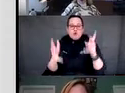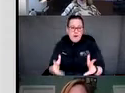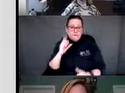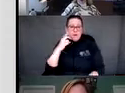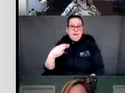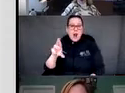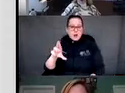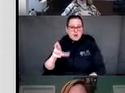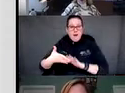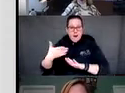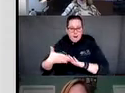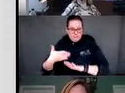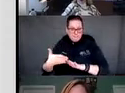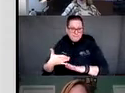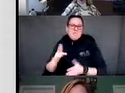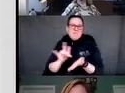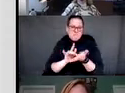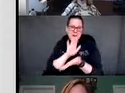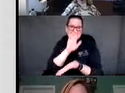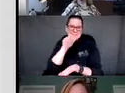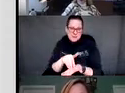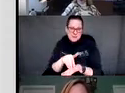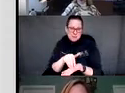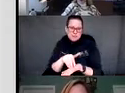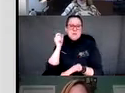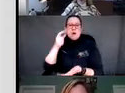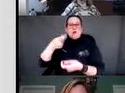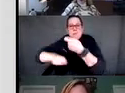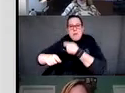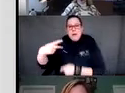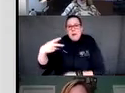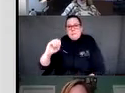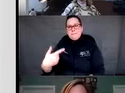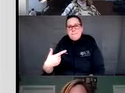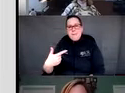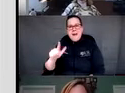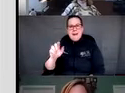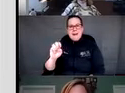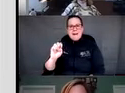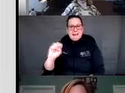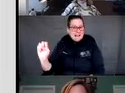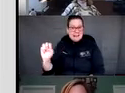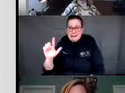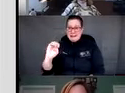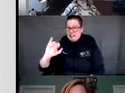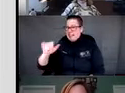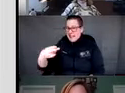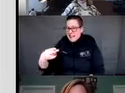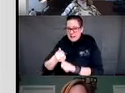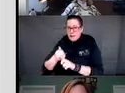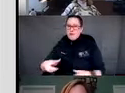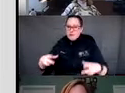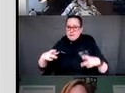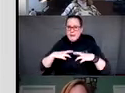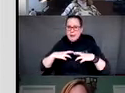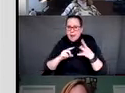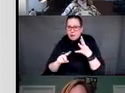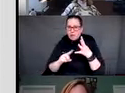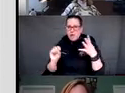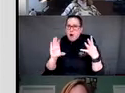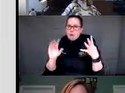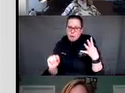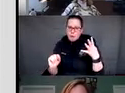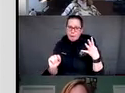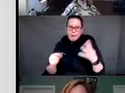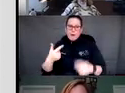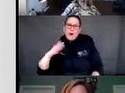HR operations at the medical center. She replaces Peg Lee, who retired at the end of October. And so Gretchen